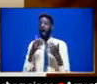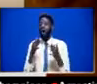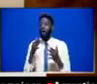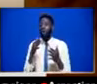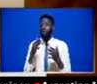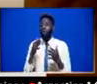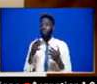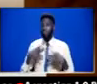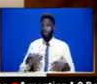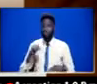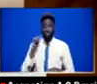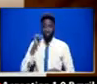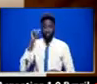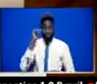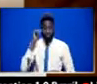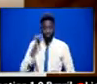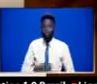over